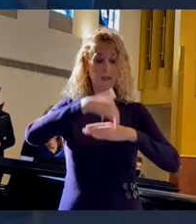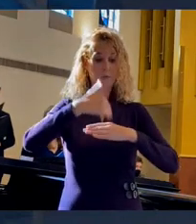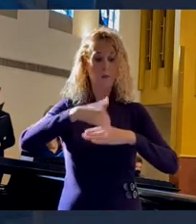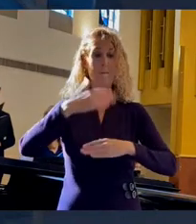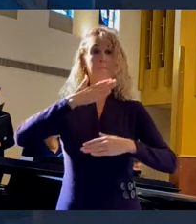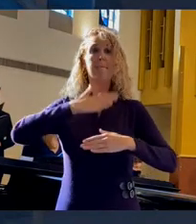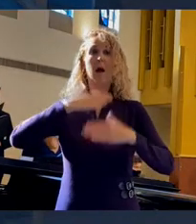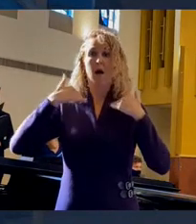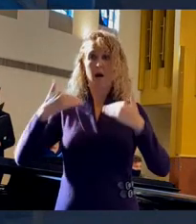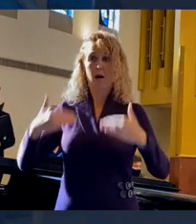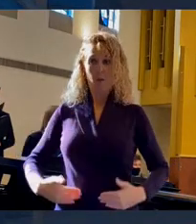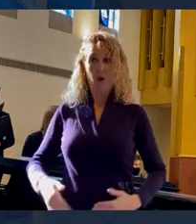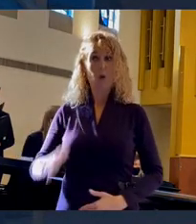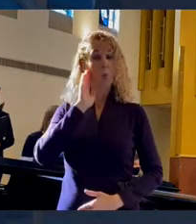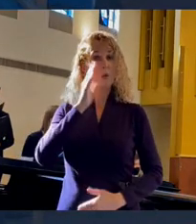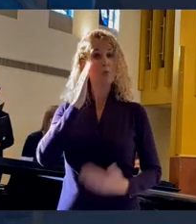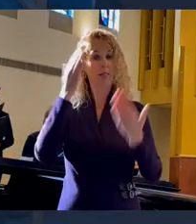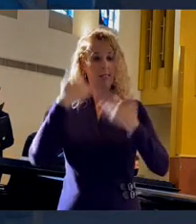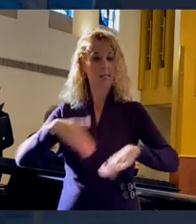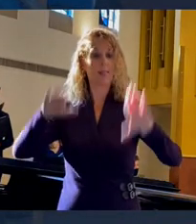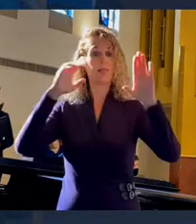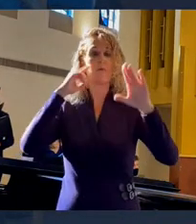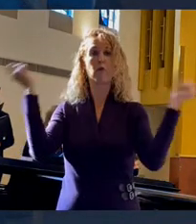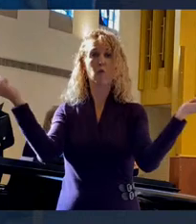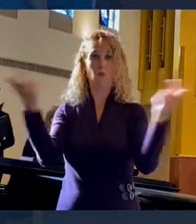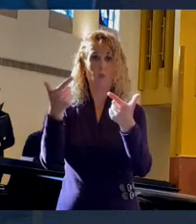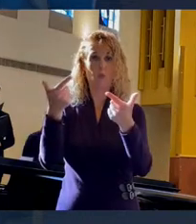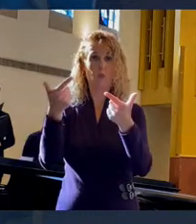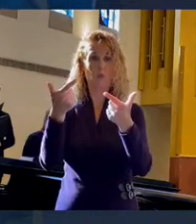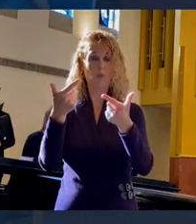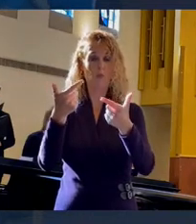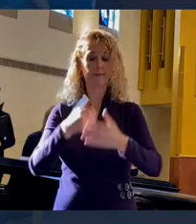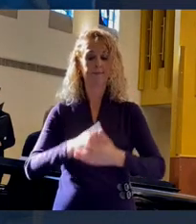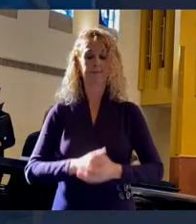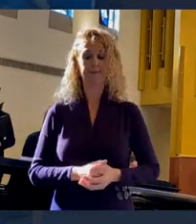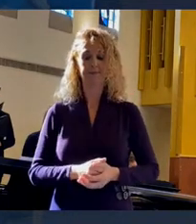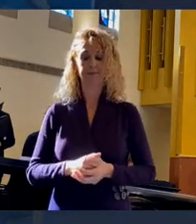is my body, which will be given up for you."